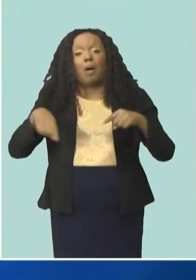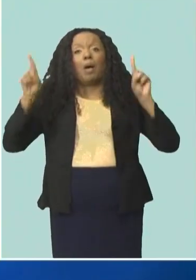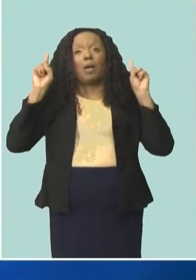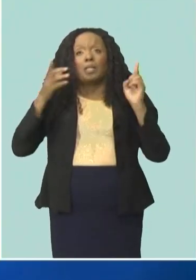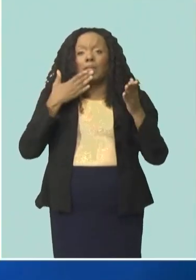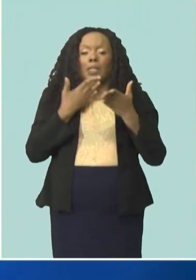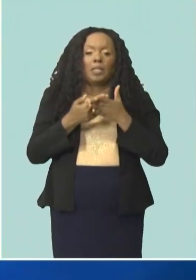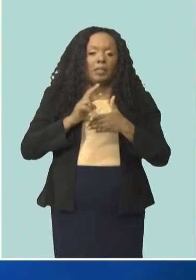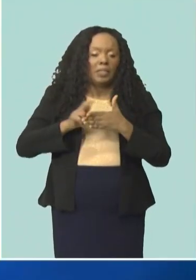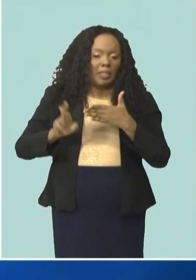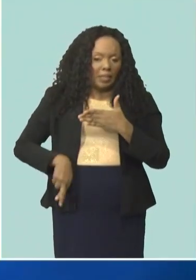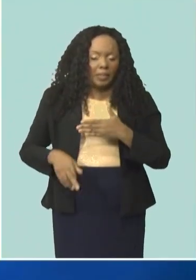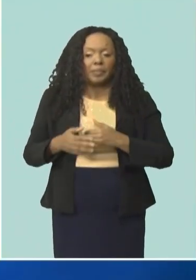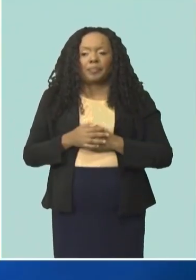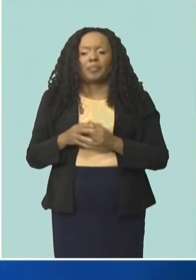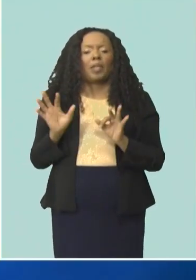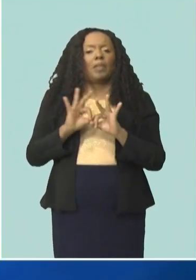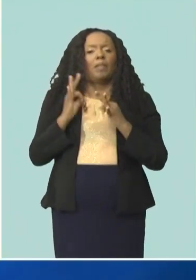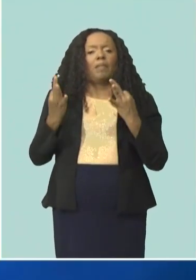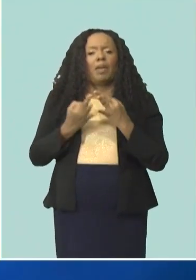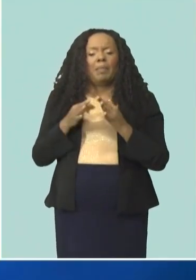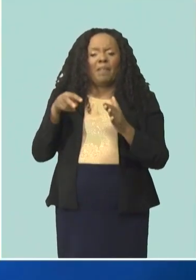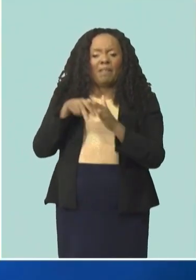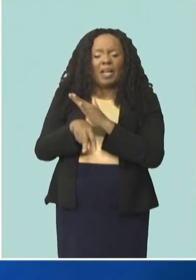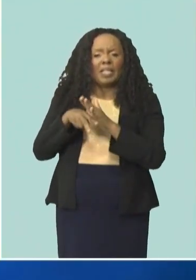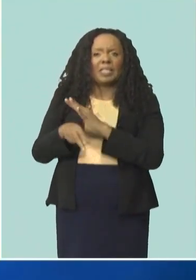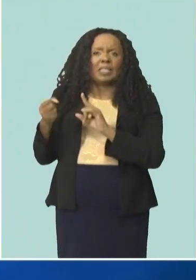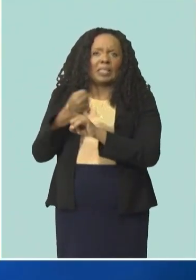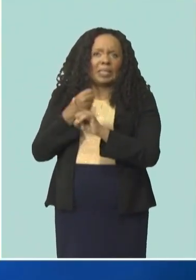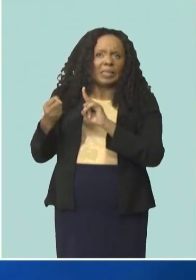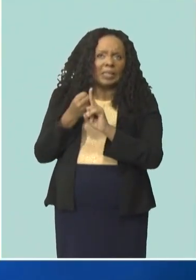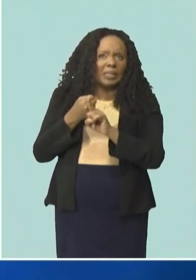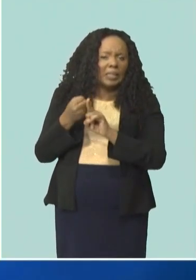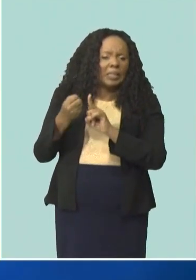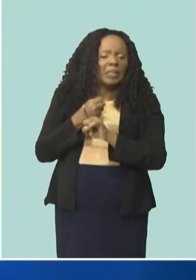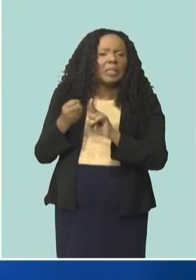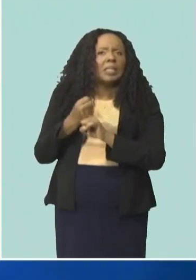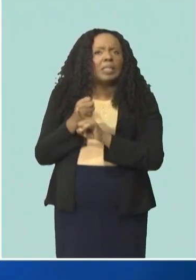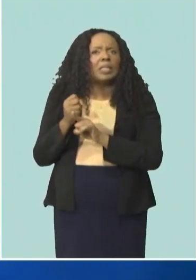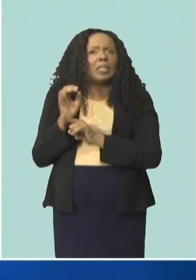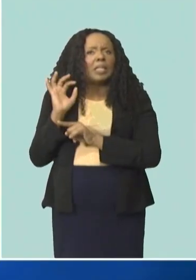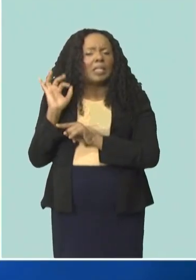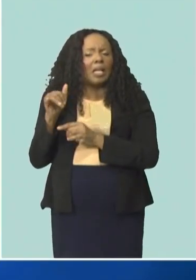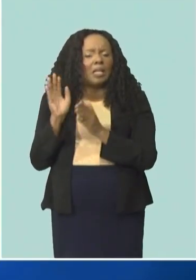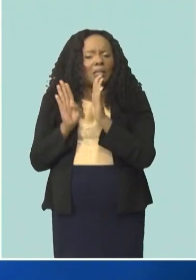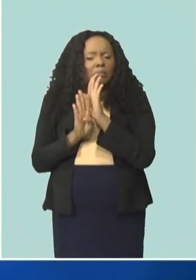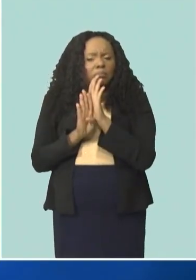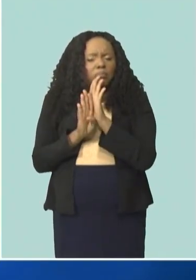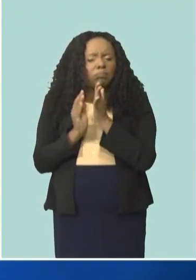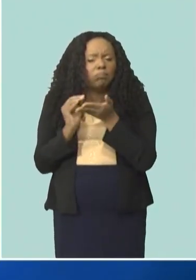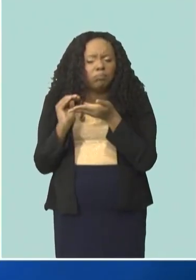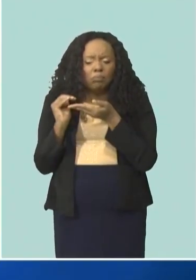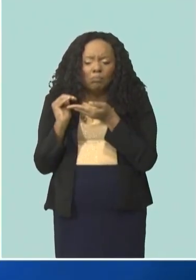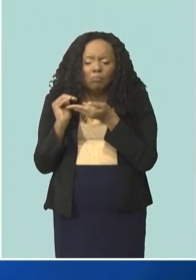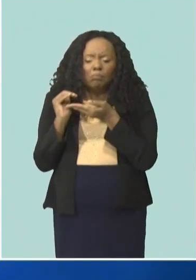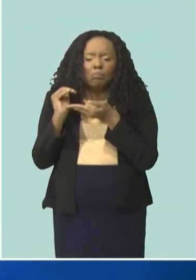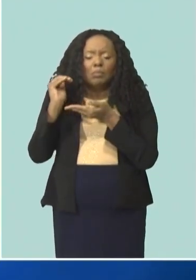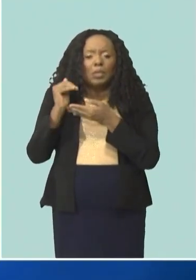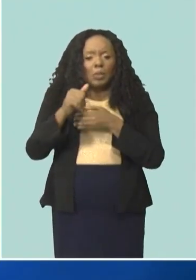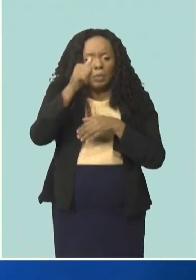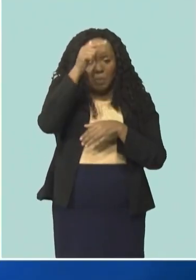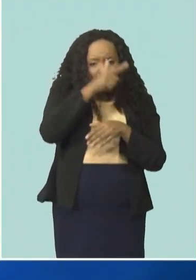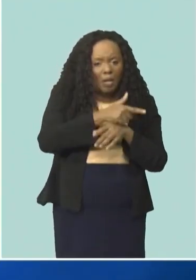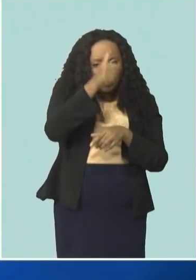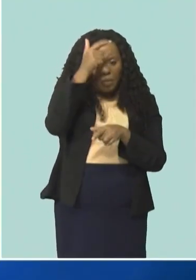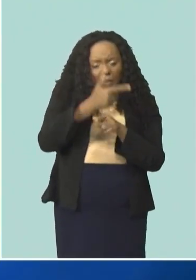But family-related violence, we have to watch that. It seems to be slowly trending upwards. Brother against brother, father